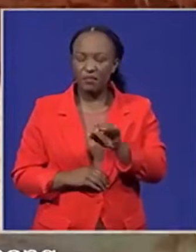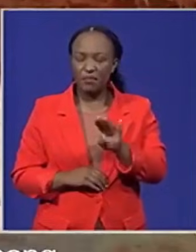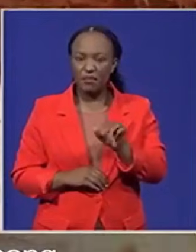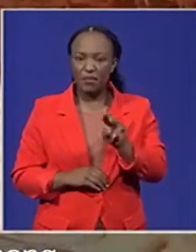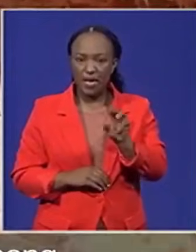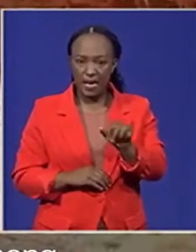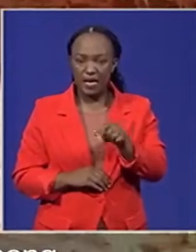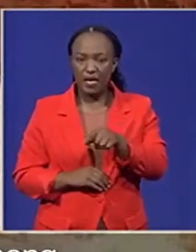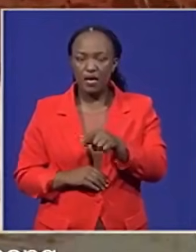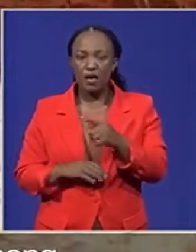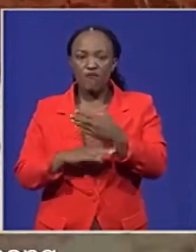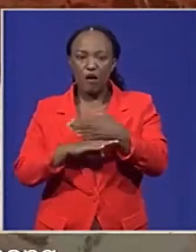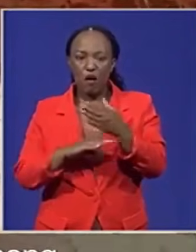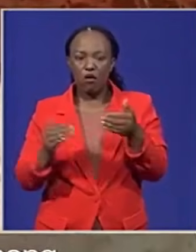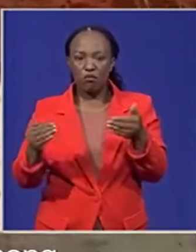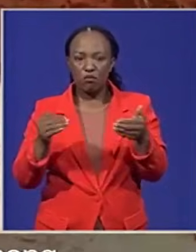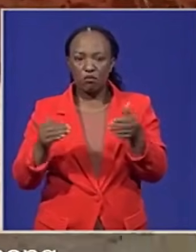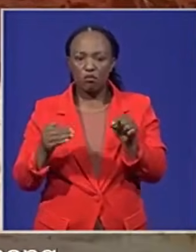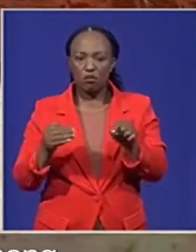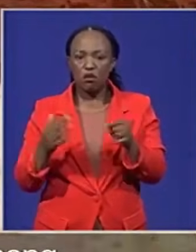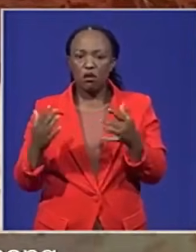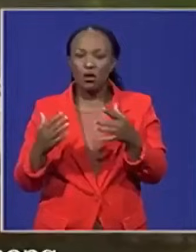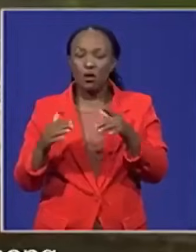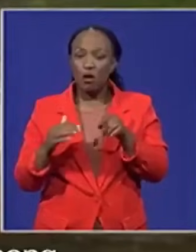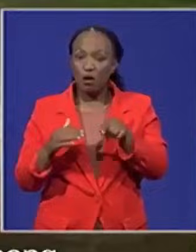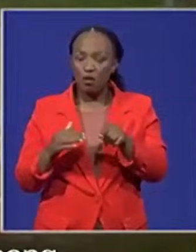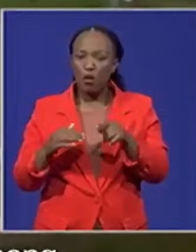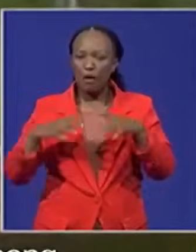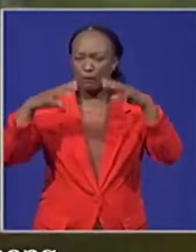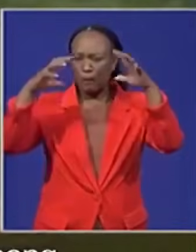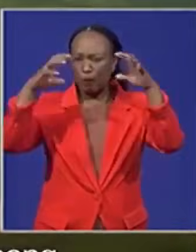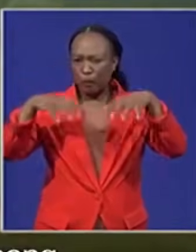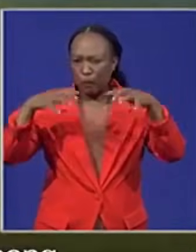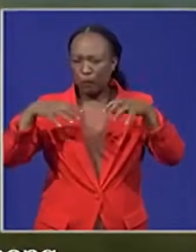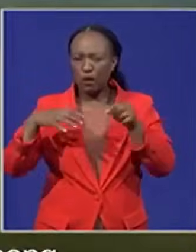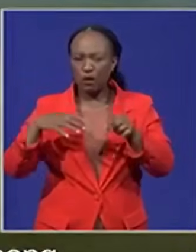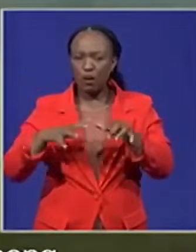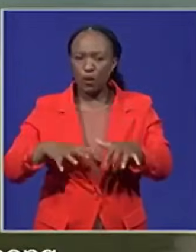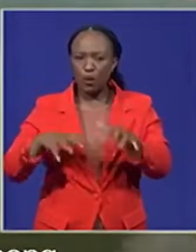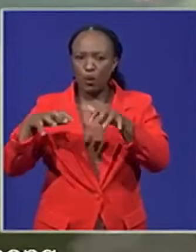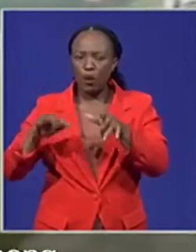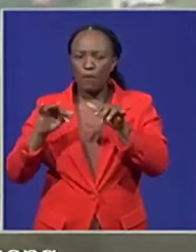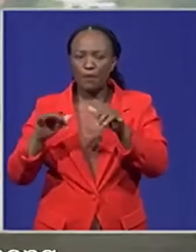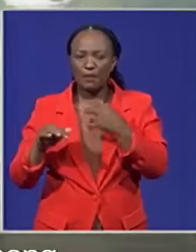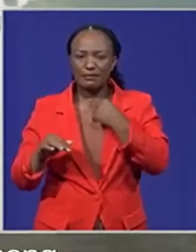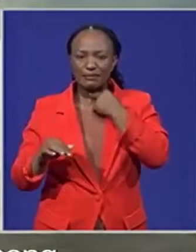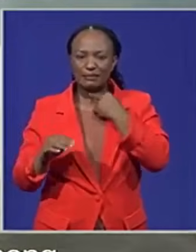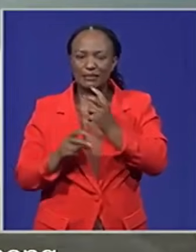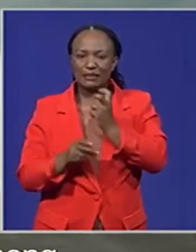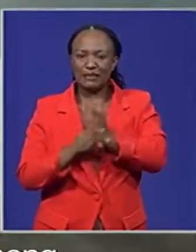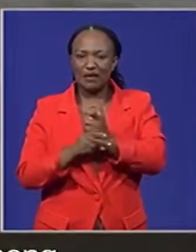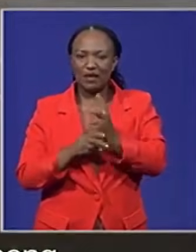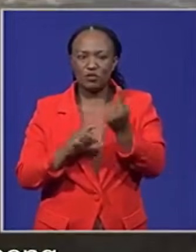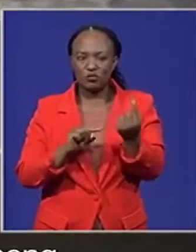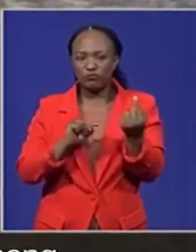ba PMA ba gateletse gore mafula a morago le ona a dirile gore go be bothata go batho ba bantši go tshela ka